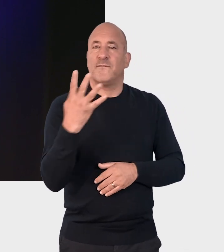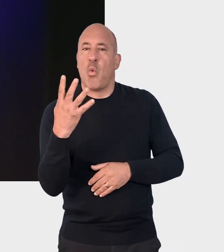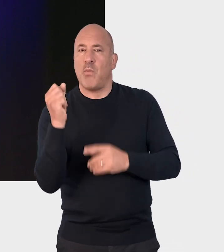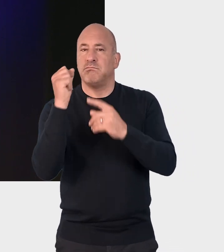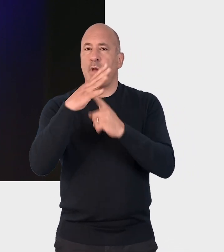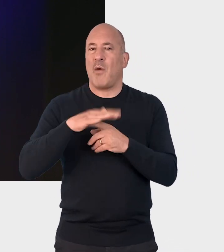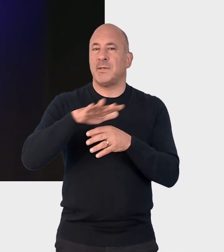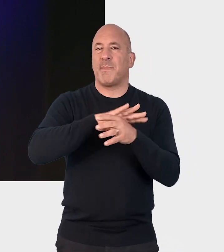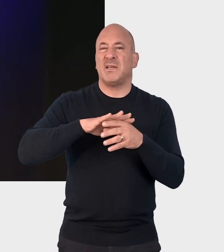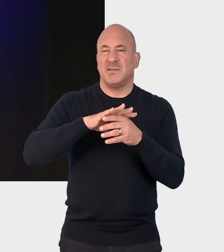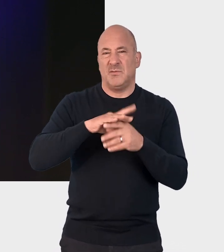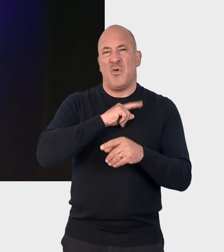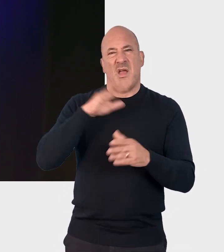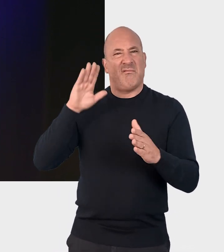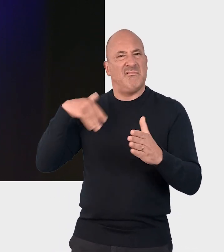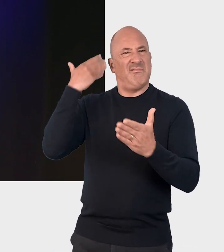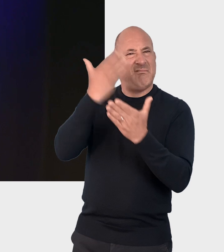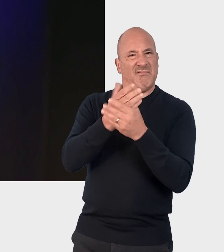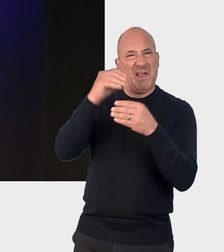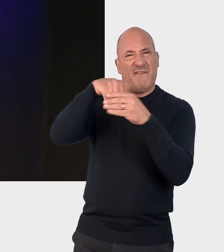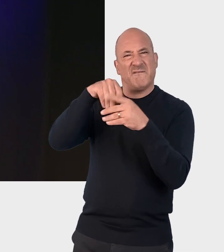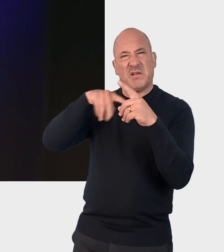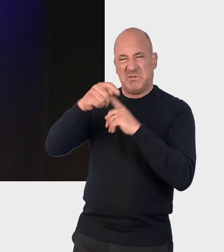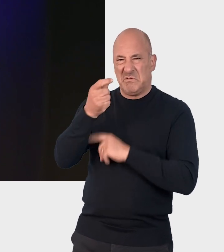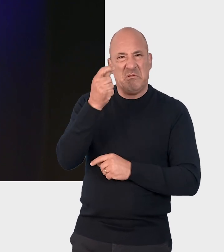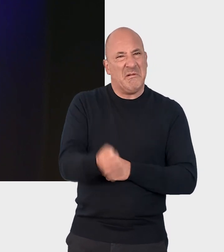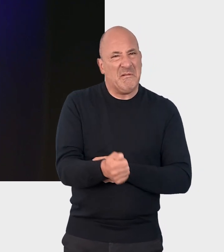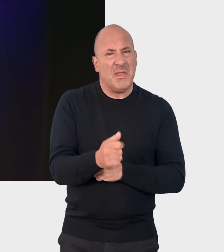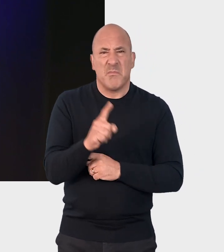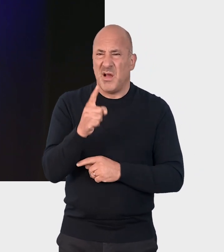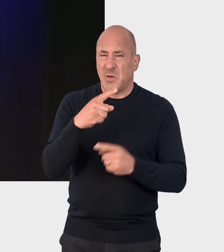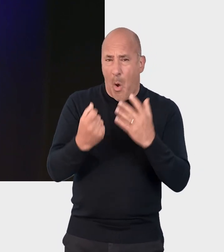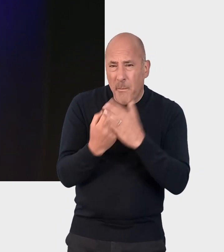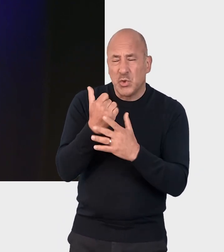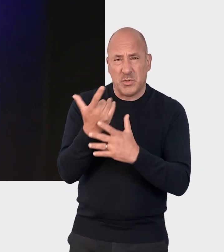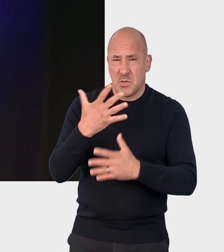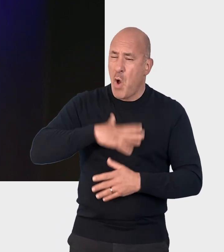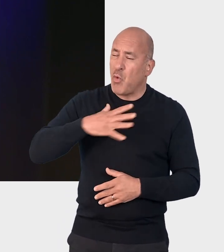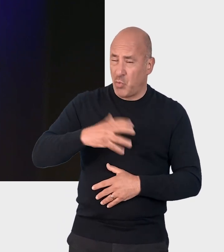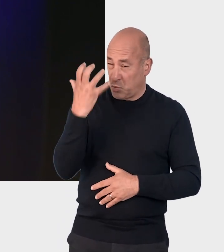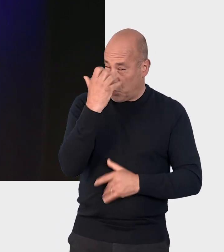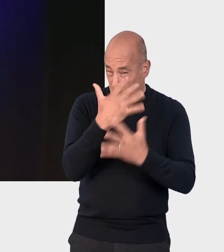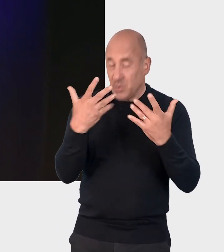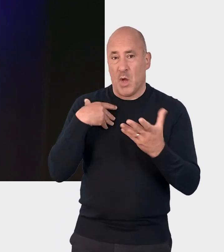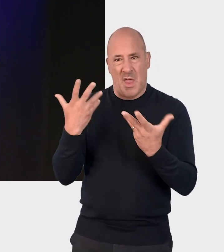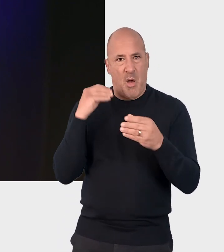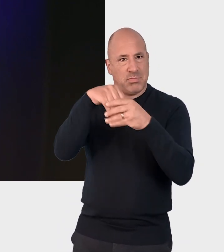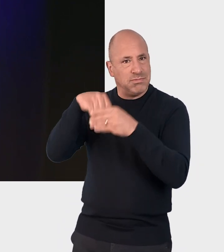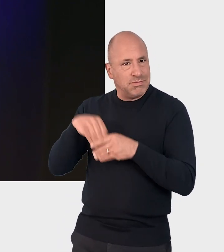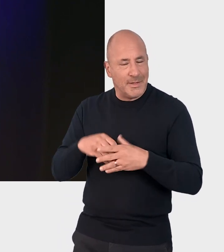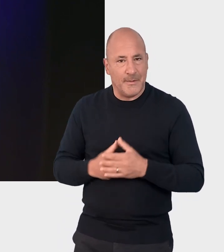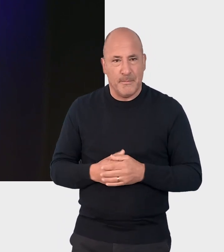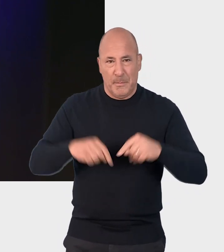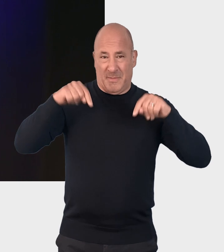development in our 54 priority places, where public cultural investment has been low, but appetite and opportunity